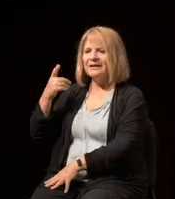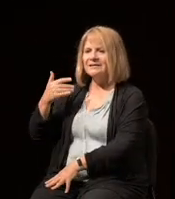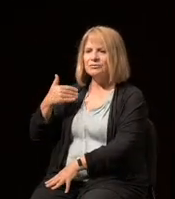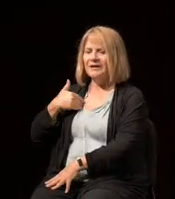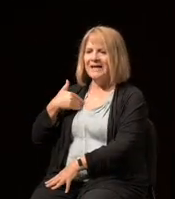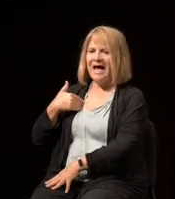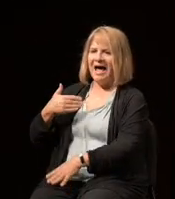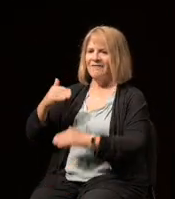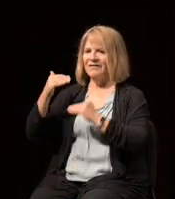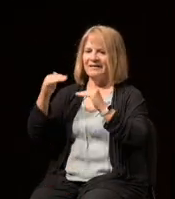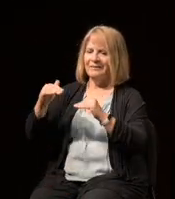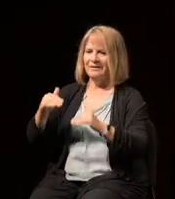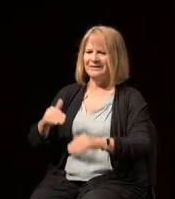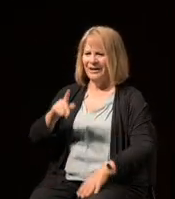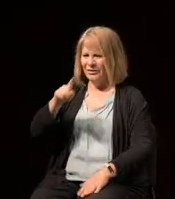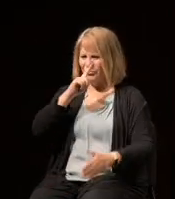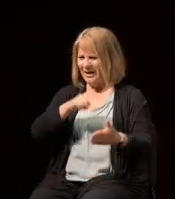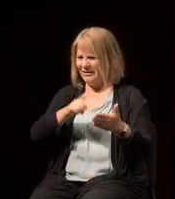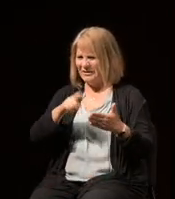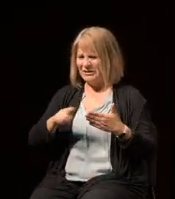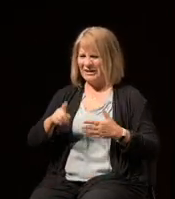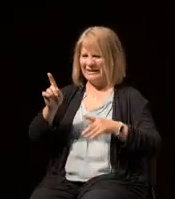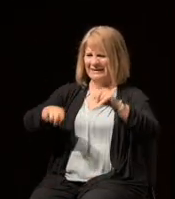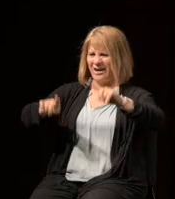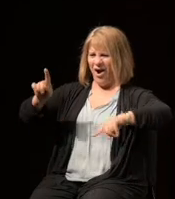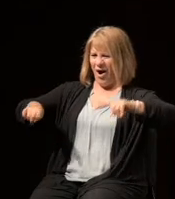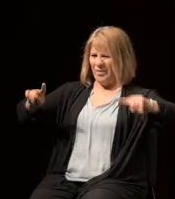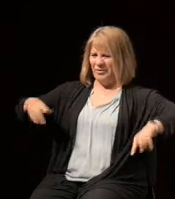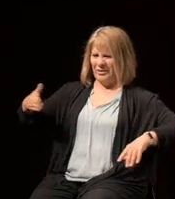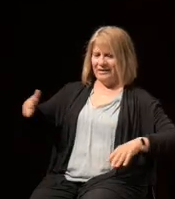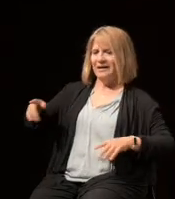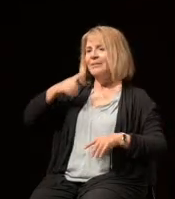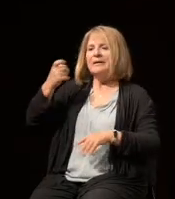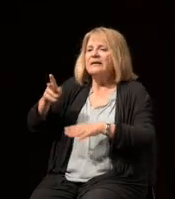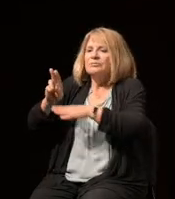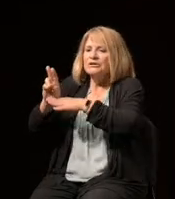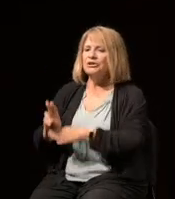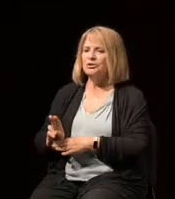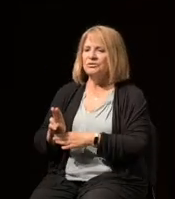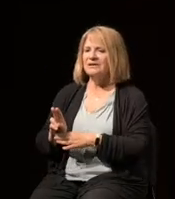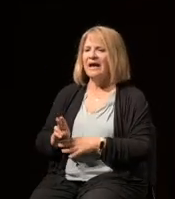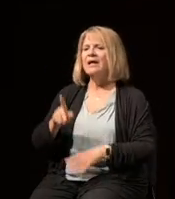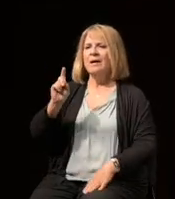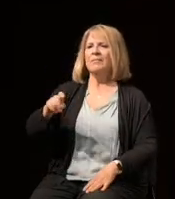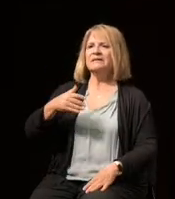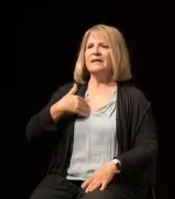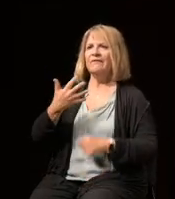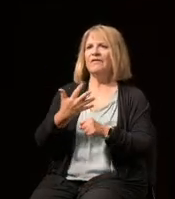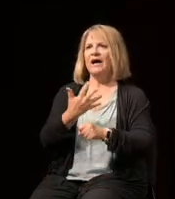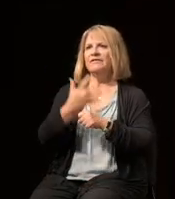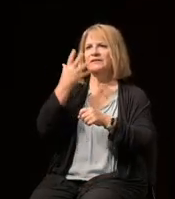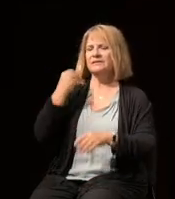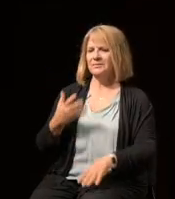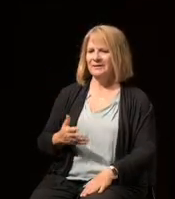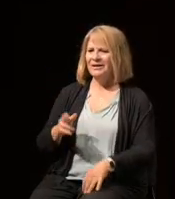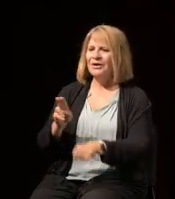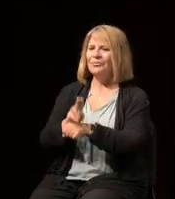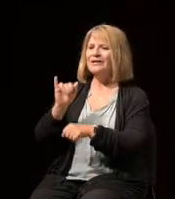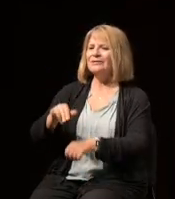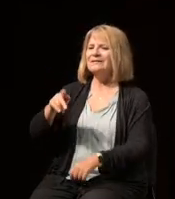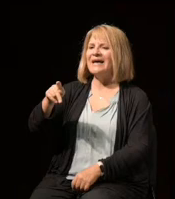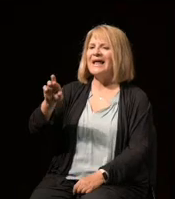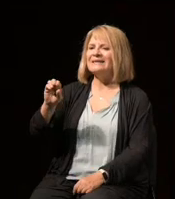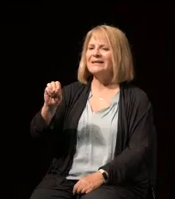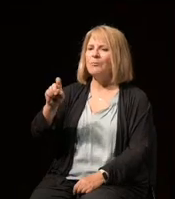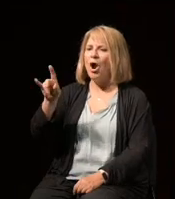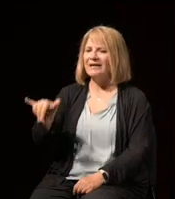these arbitrary things that we're putting in because we are accustomed to, and we use those things as proxies. And that thing